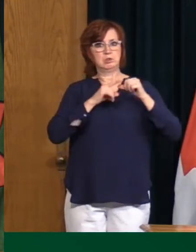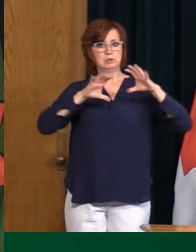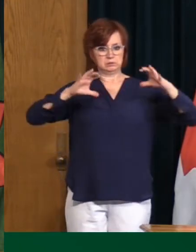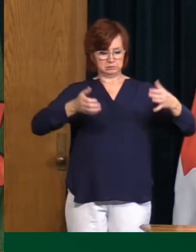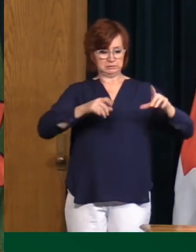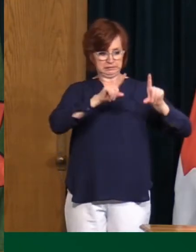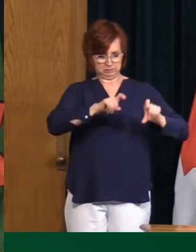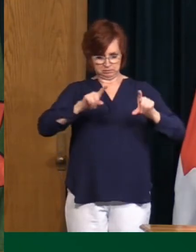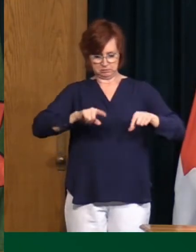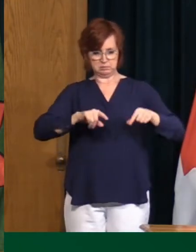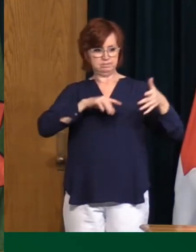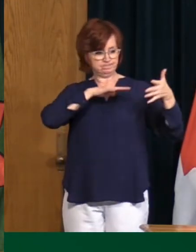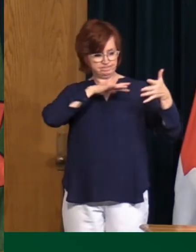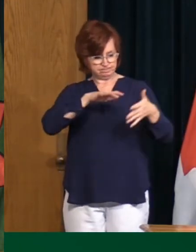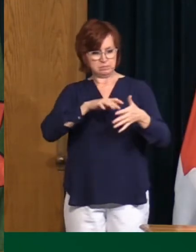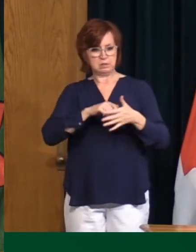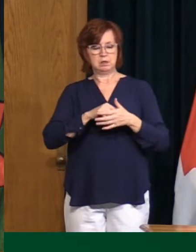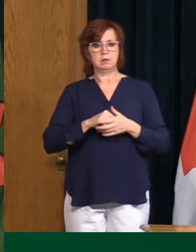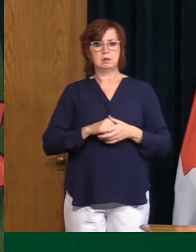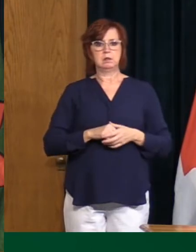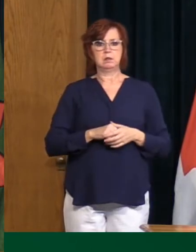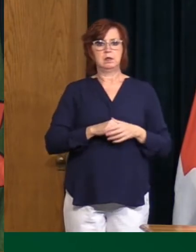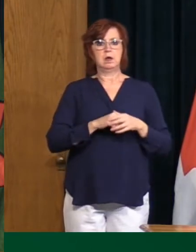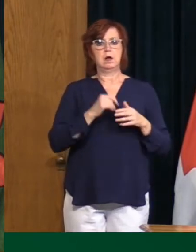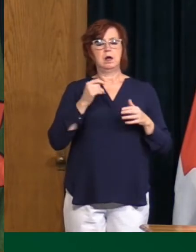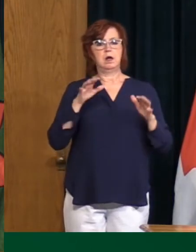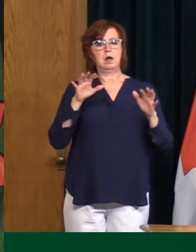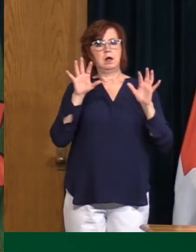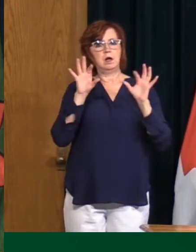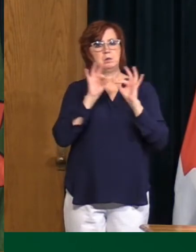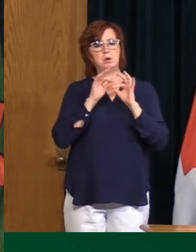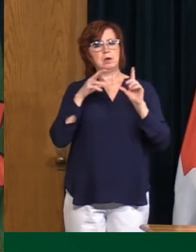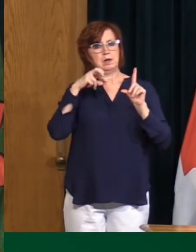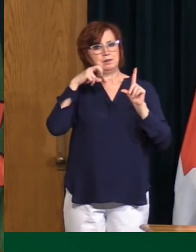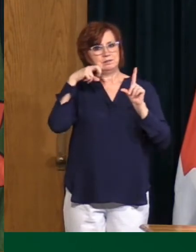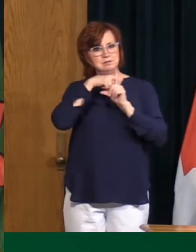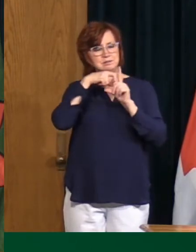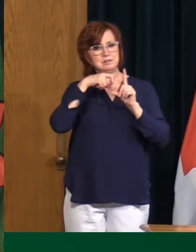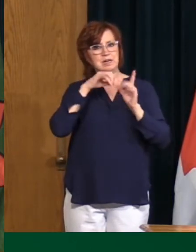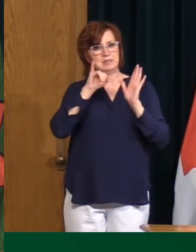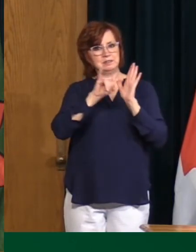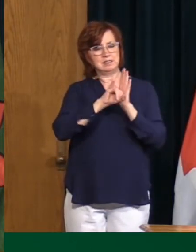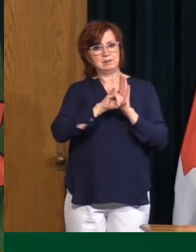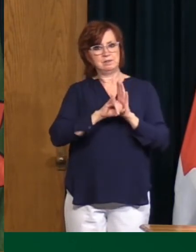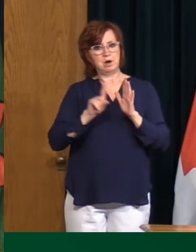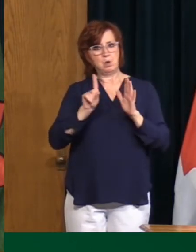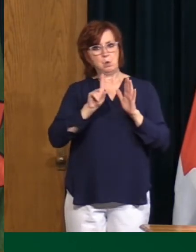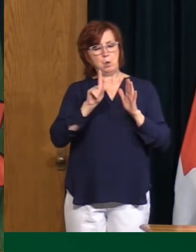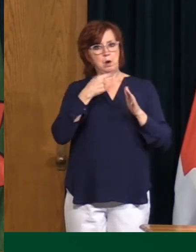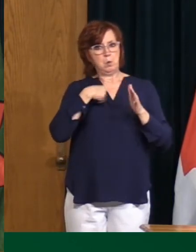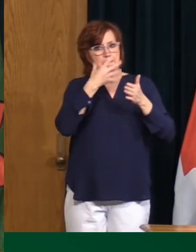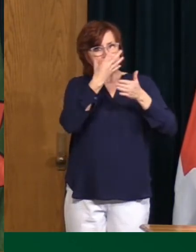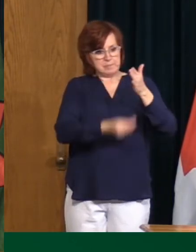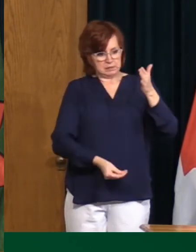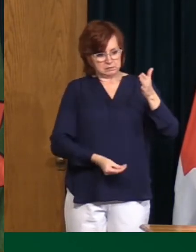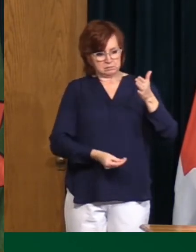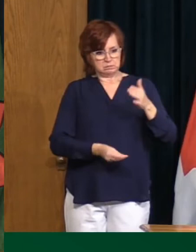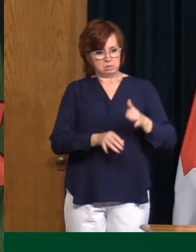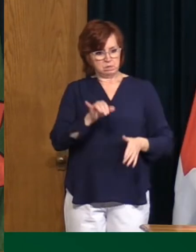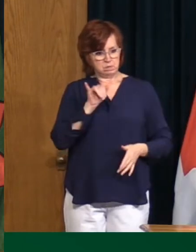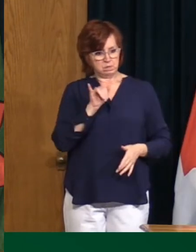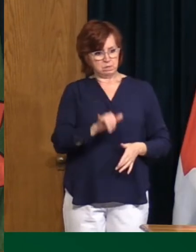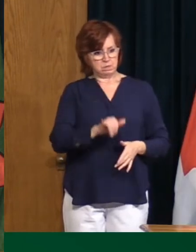to helping us find COVID cases that we were unaware of, and to give us an understanding of, what potentially an